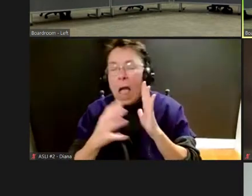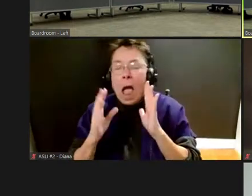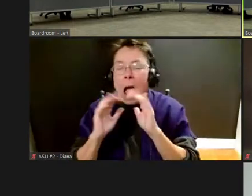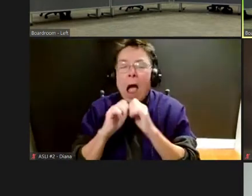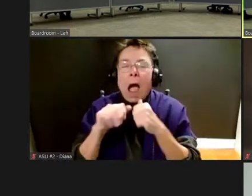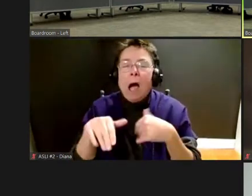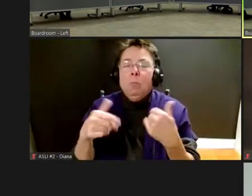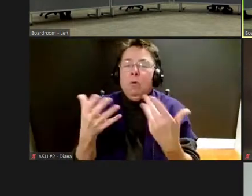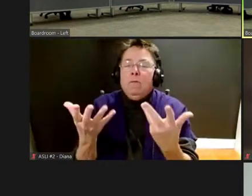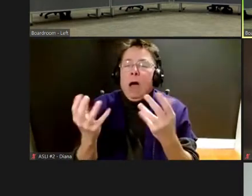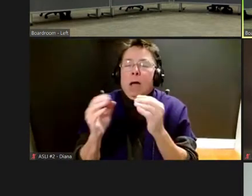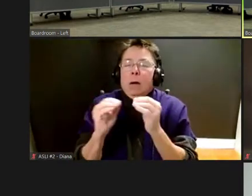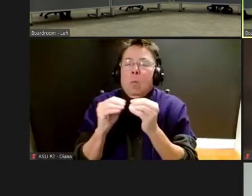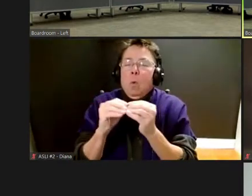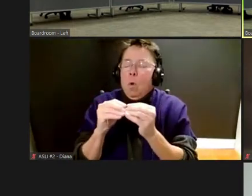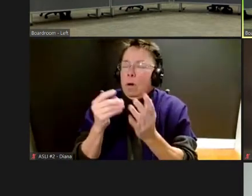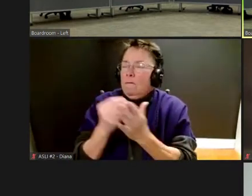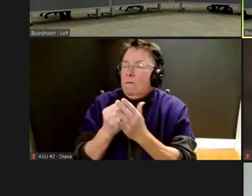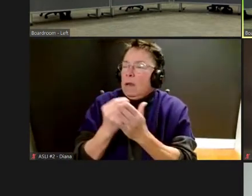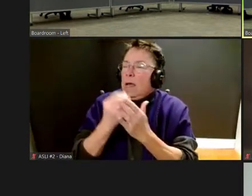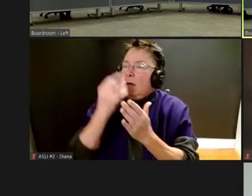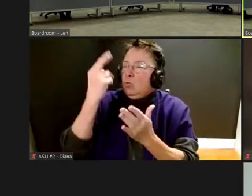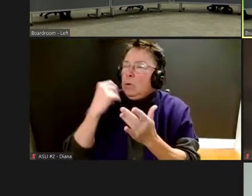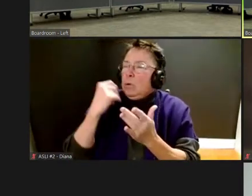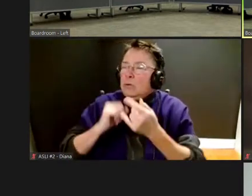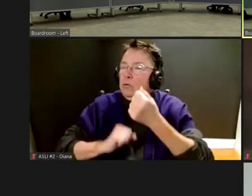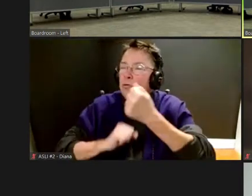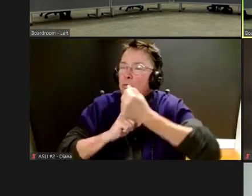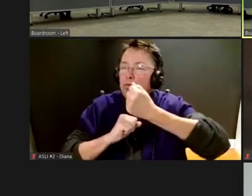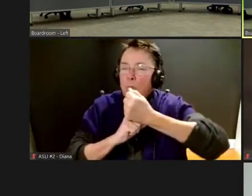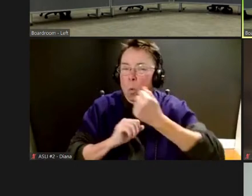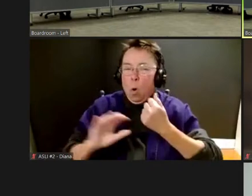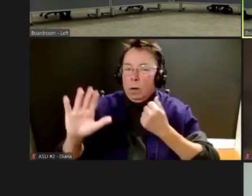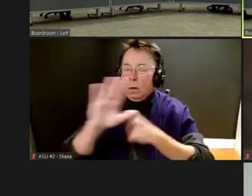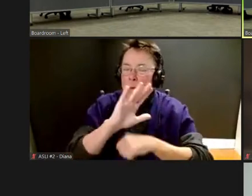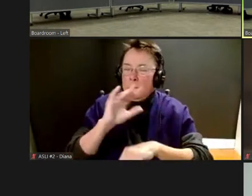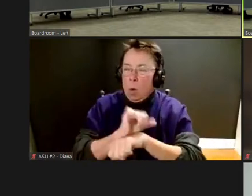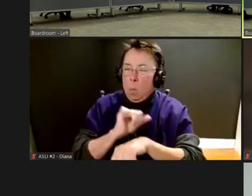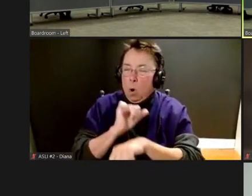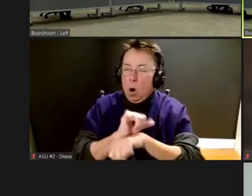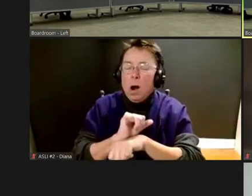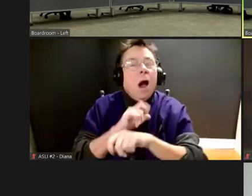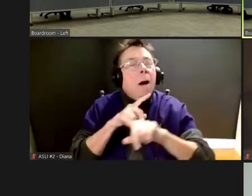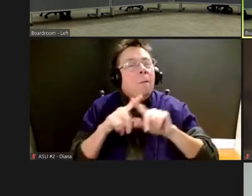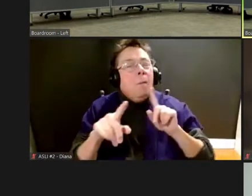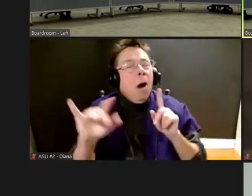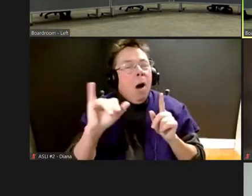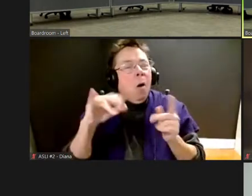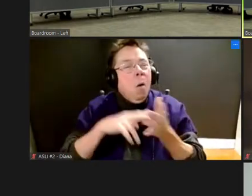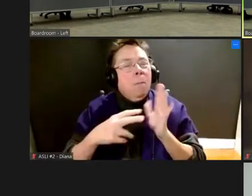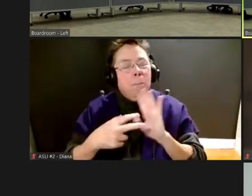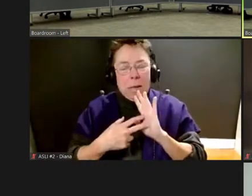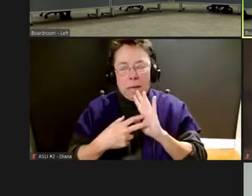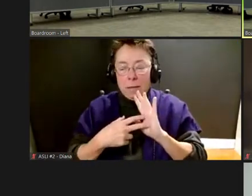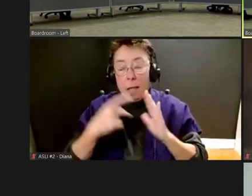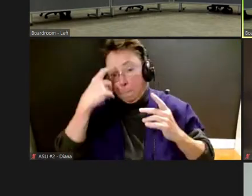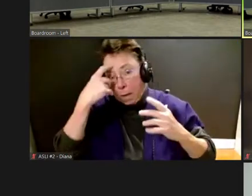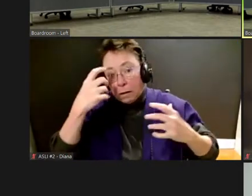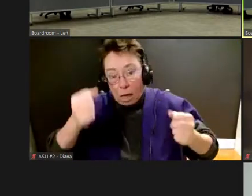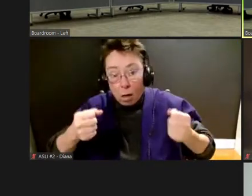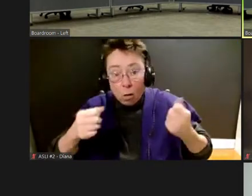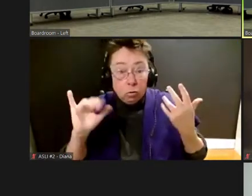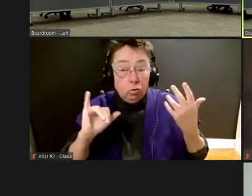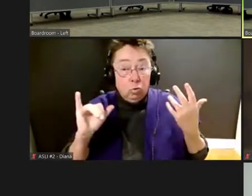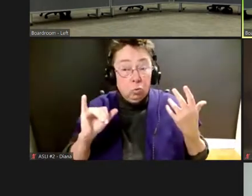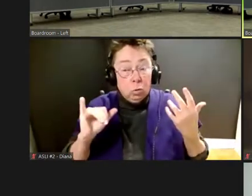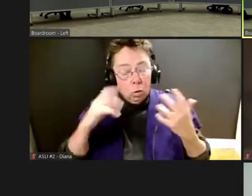provide more financial incentives to support them in the work that they do. Okay. But we're also talking about things like mental health,